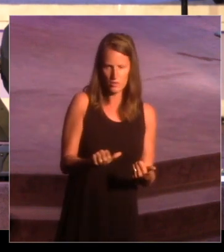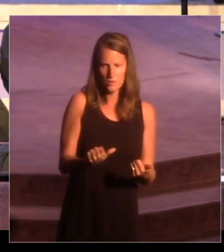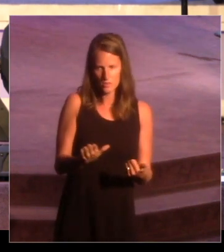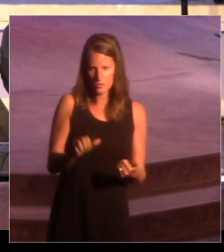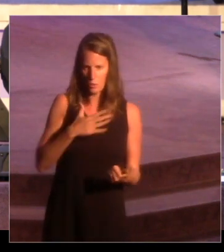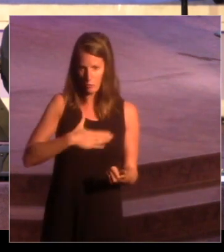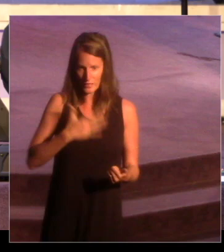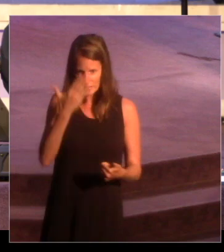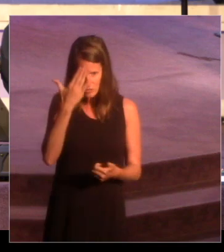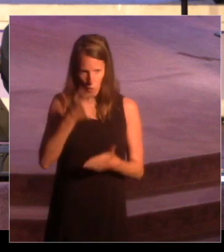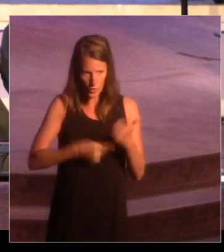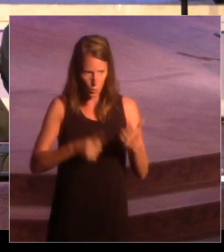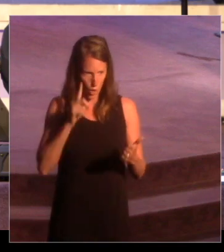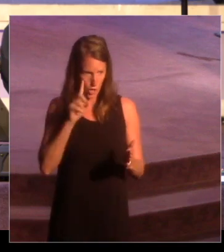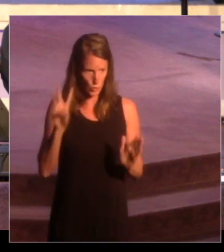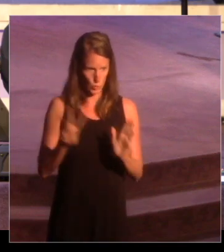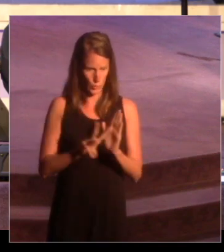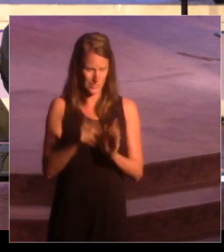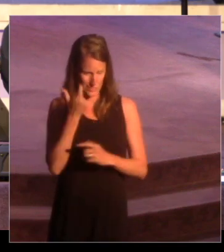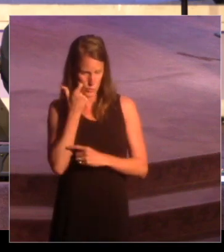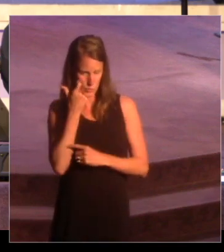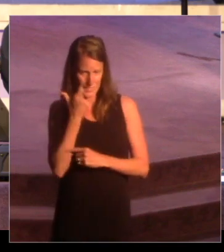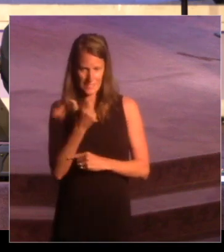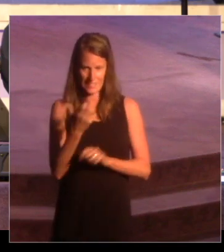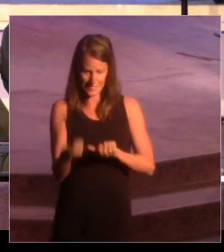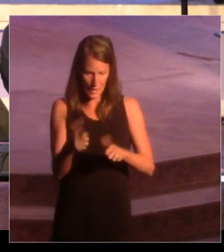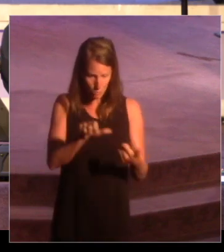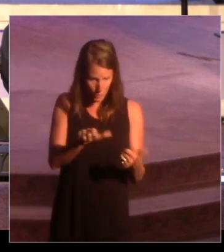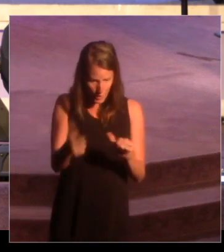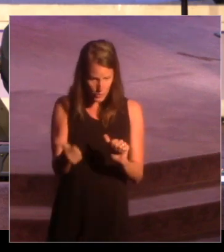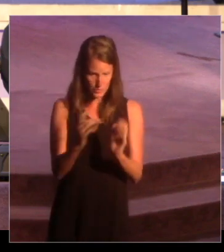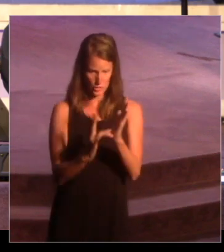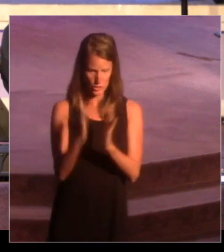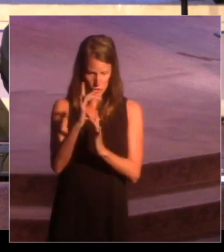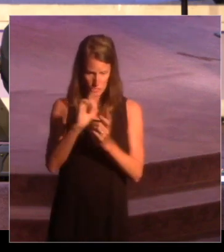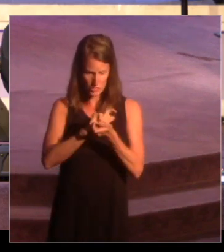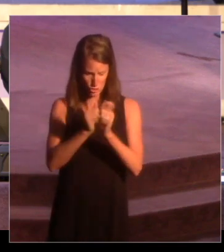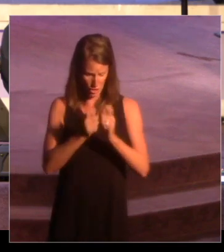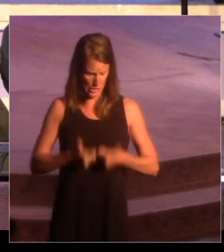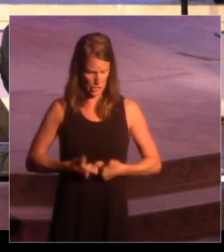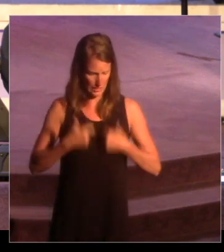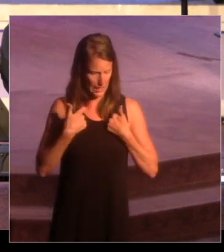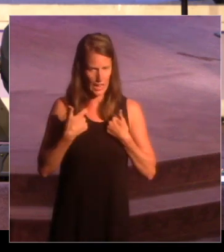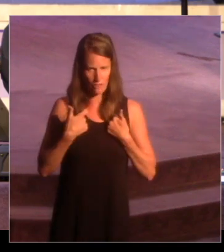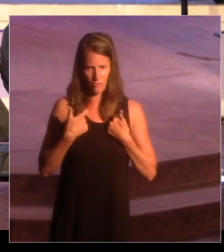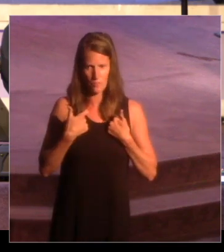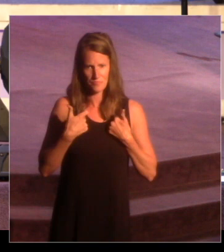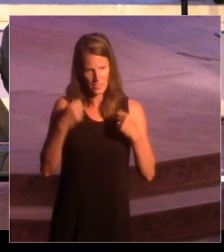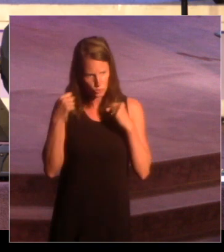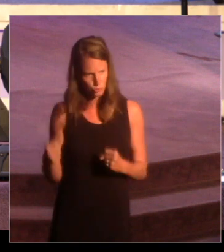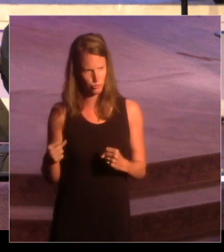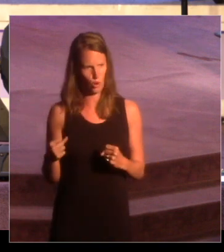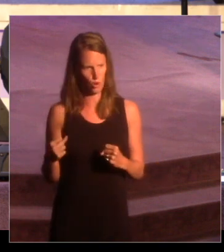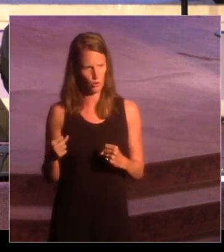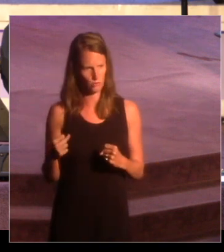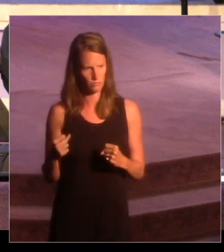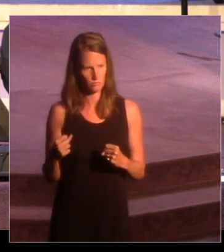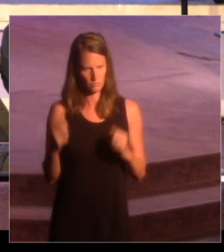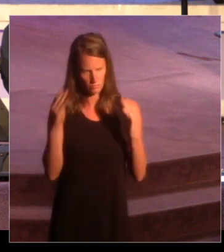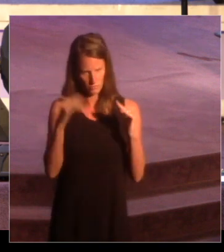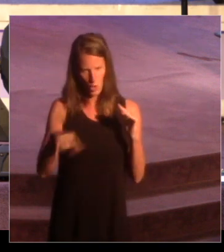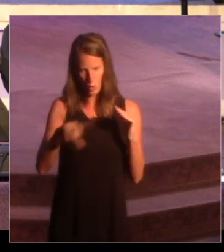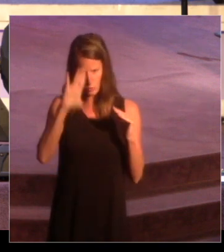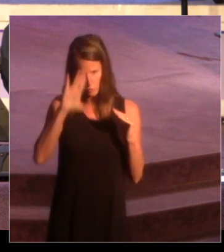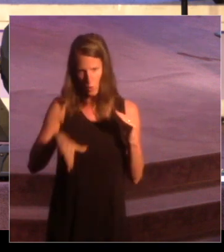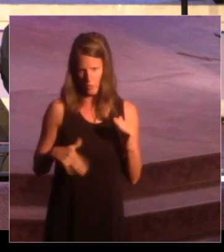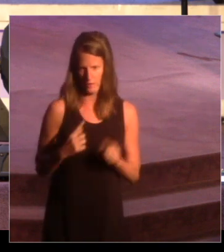granted, what you got to witness this morning. Just the picture of what Christ has done in our lives and two people's lives being changed, not just for